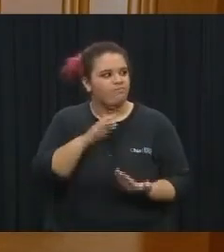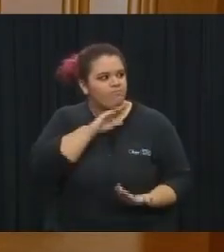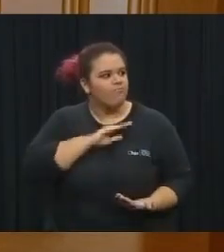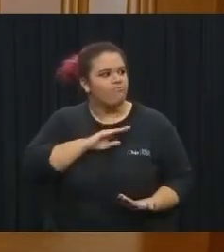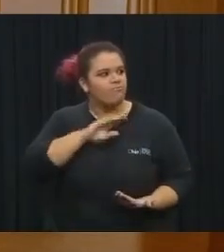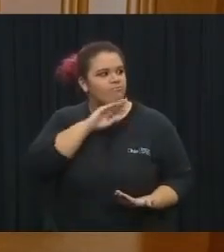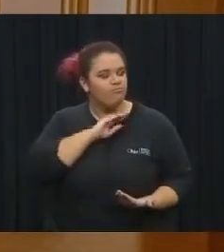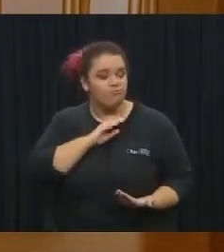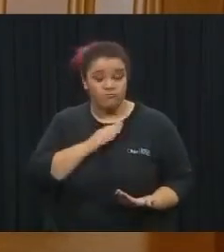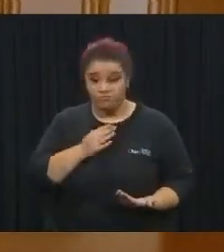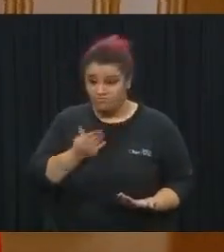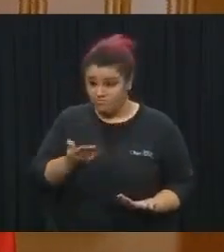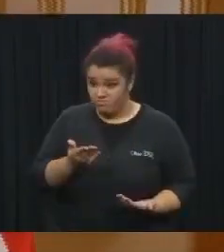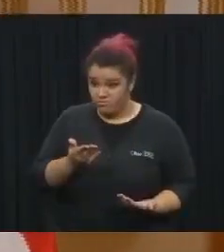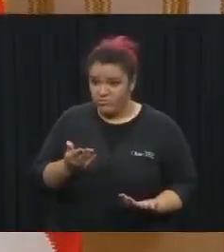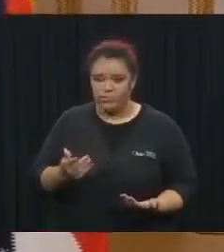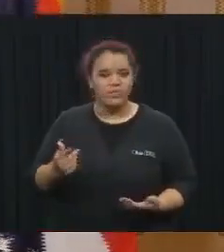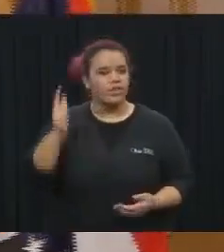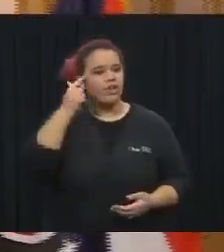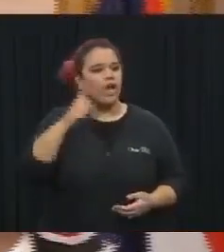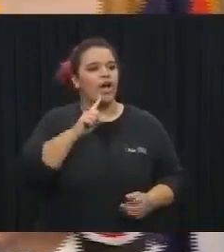yes.